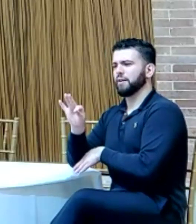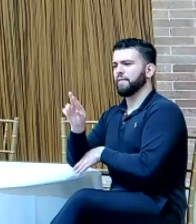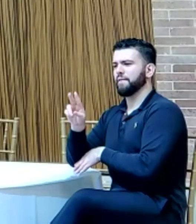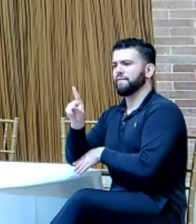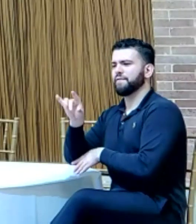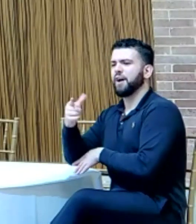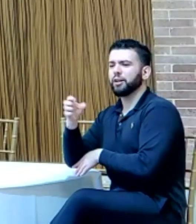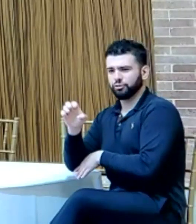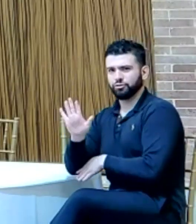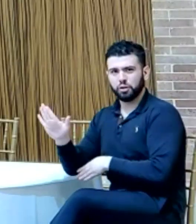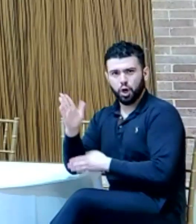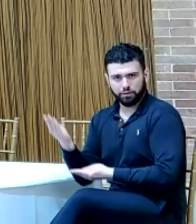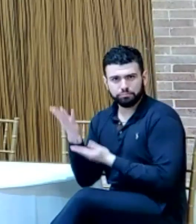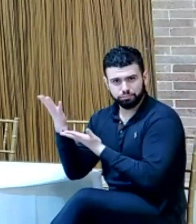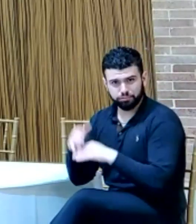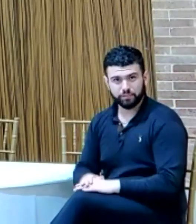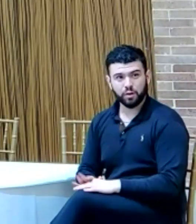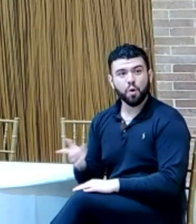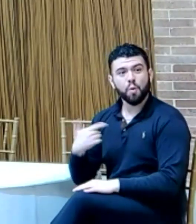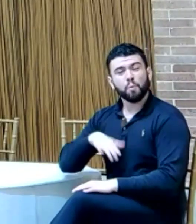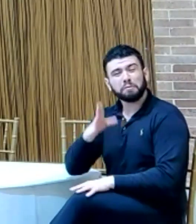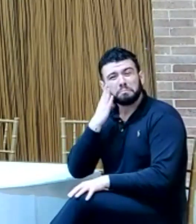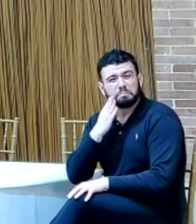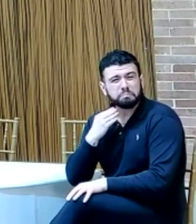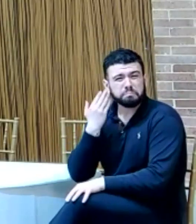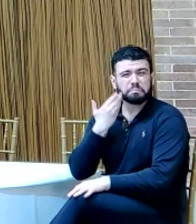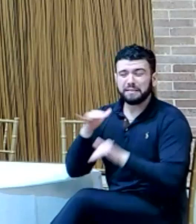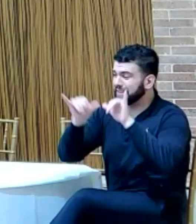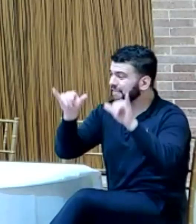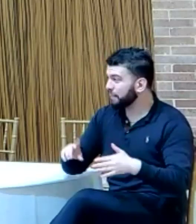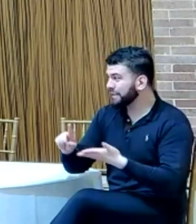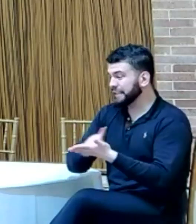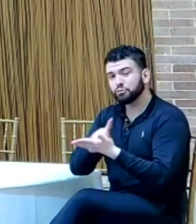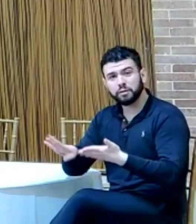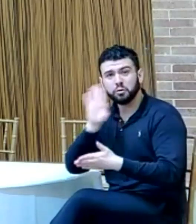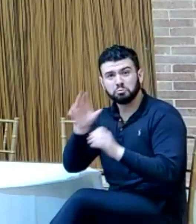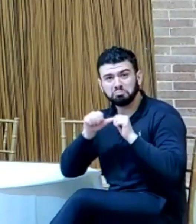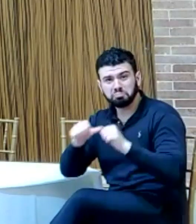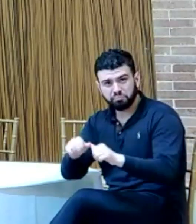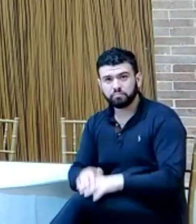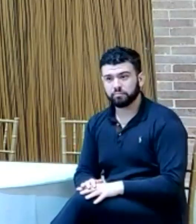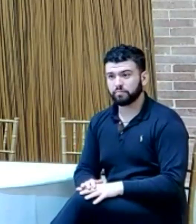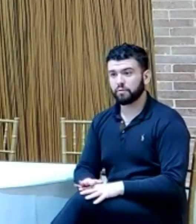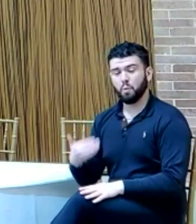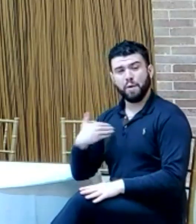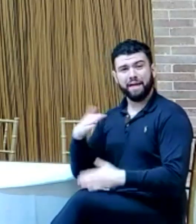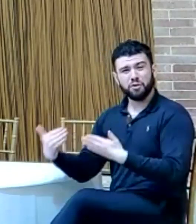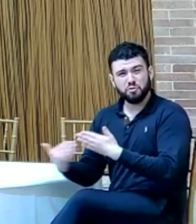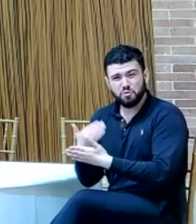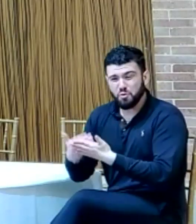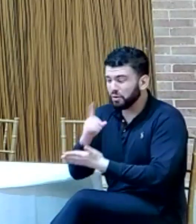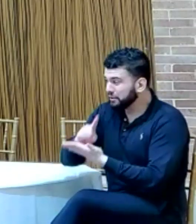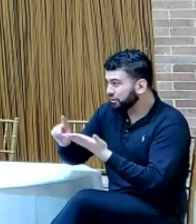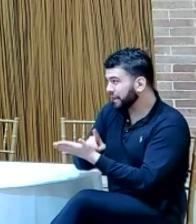stuff going we've got systemic discrimination that still persists we've got new discrimination that's coming in as you guys just